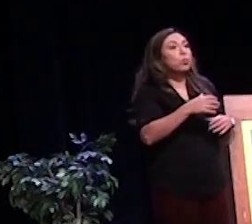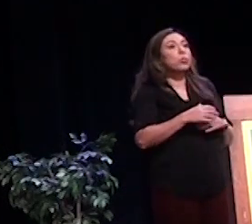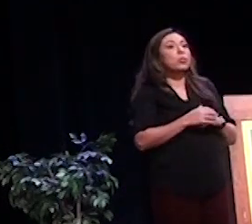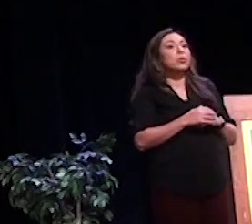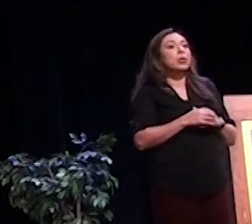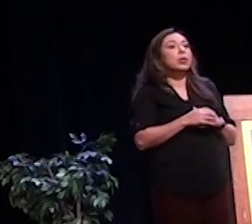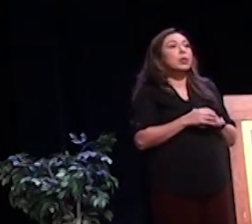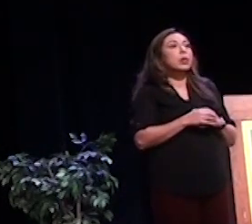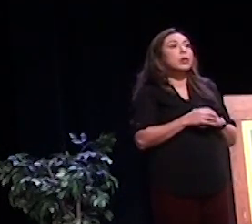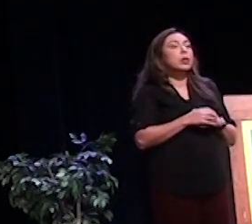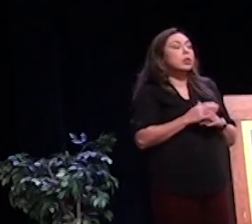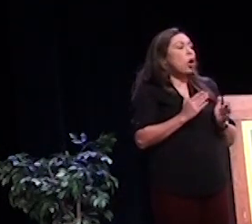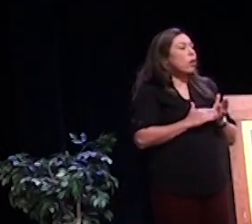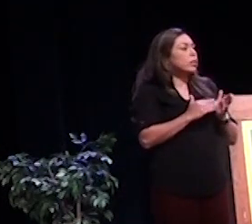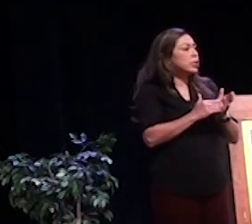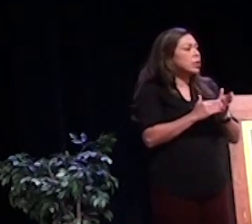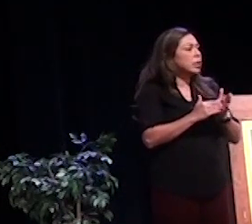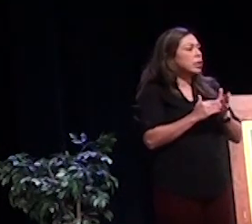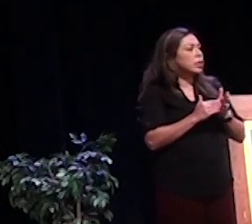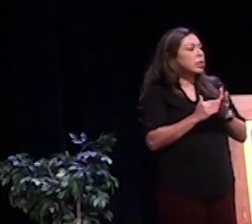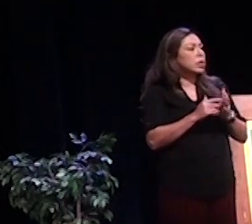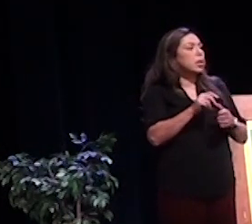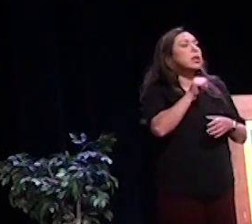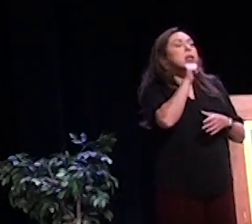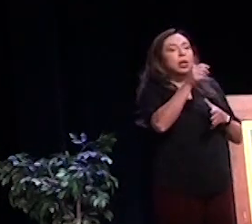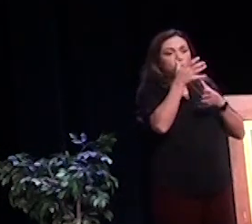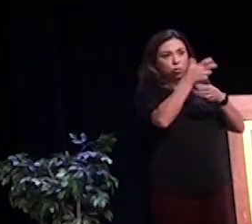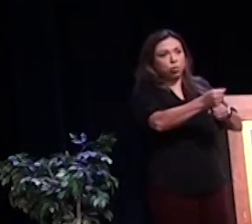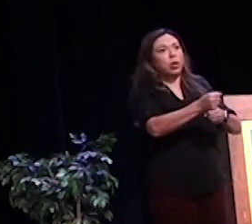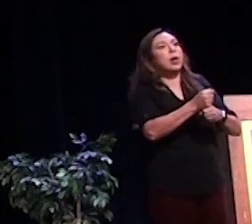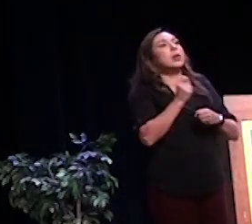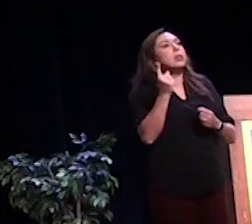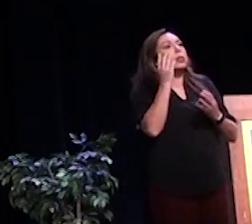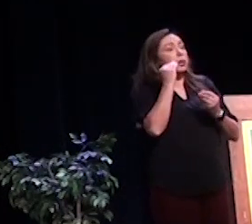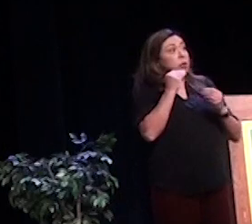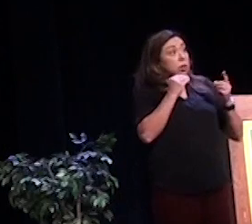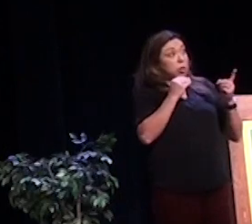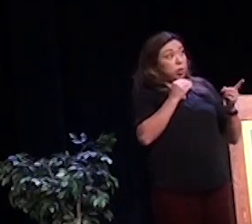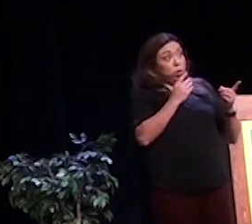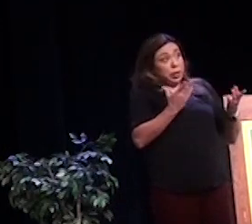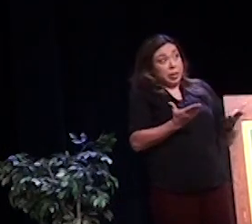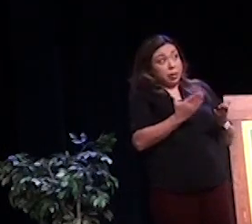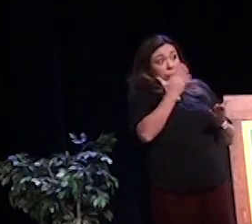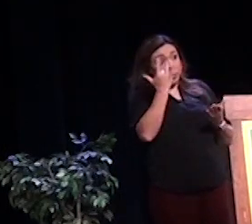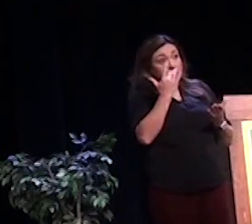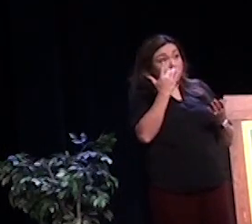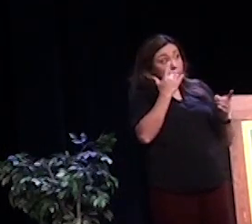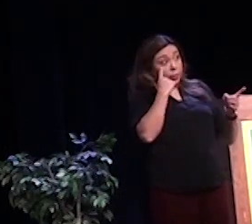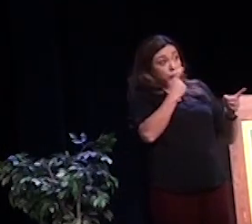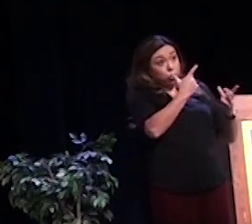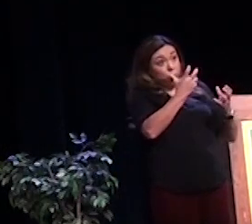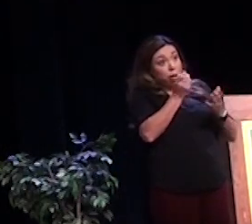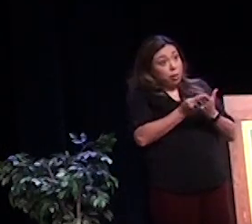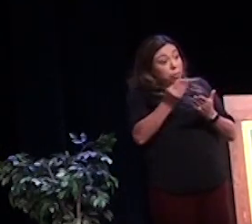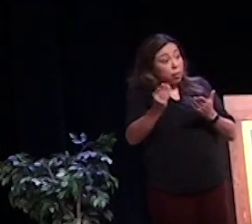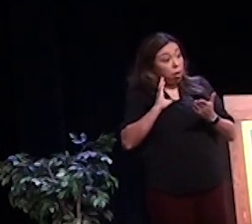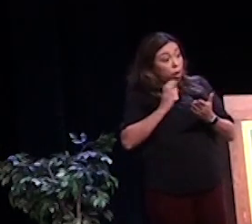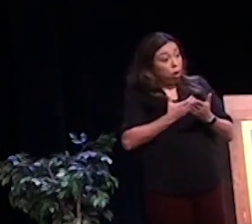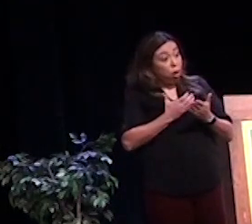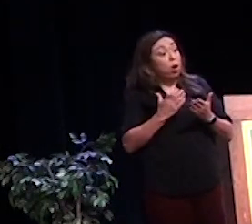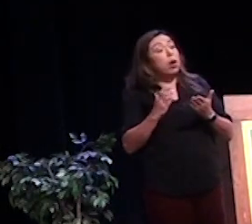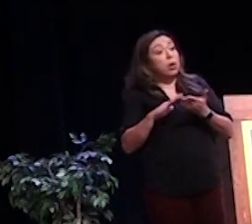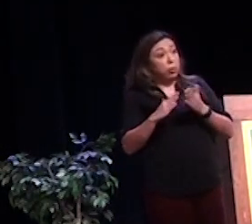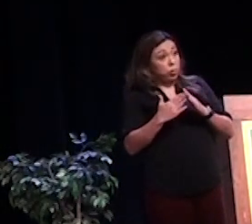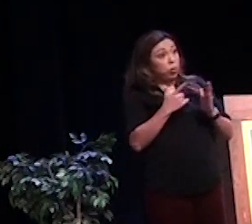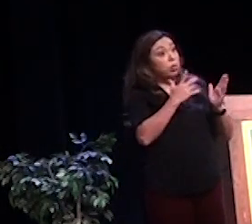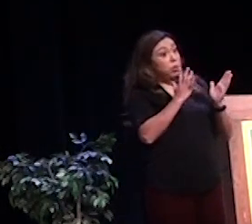mistrust there right out of the gate. They're thinking, why are you here? And are you here because you want to buy our community and you want to